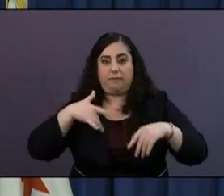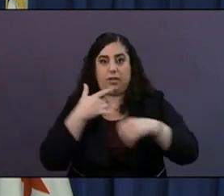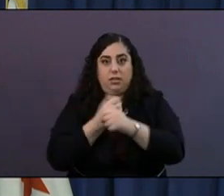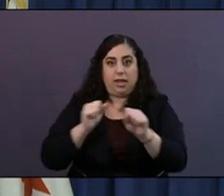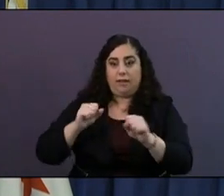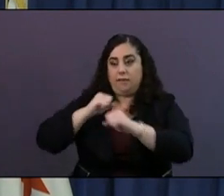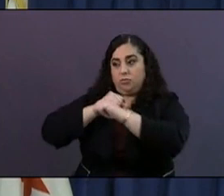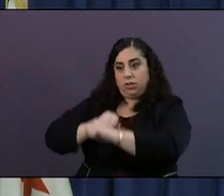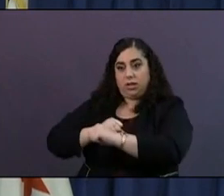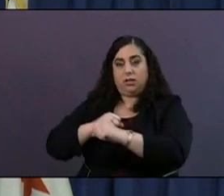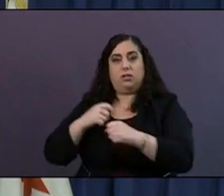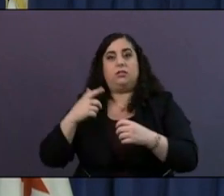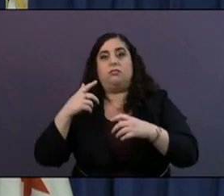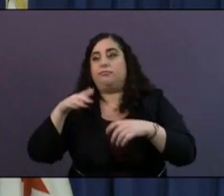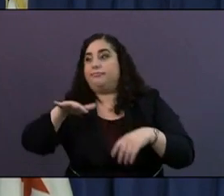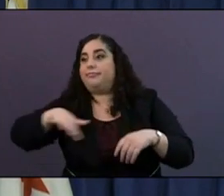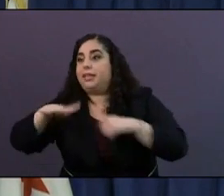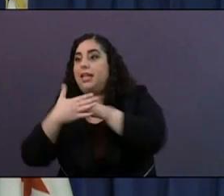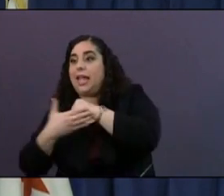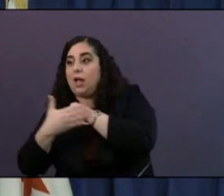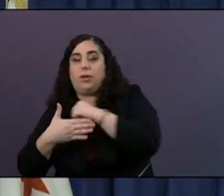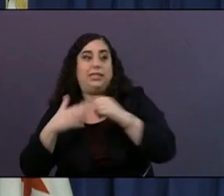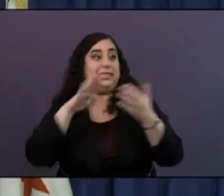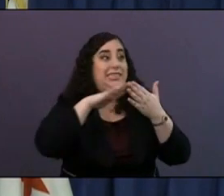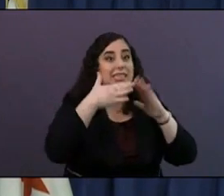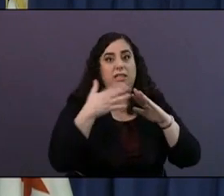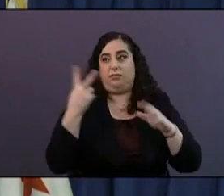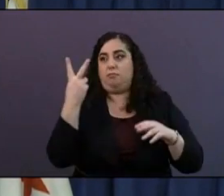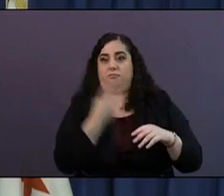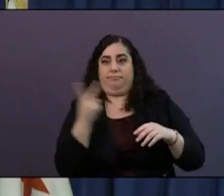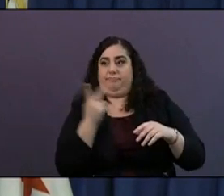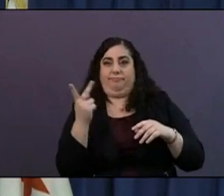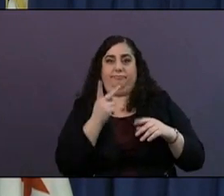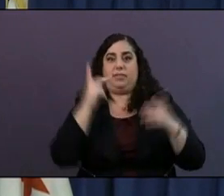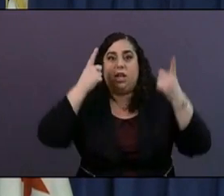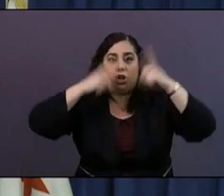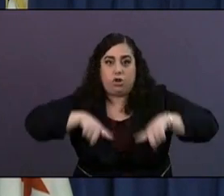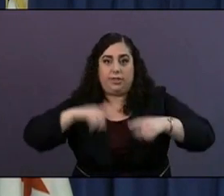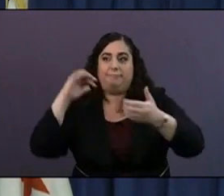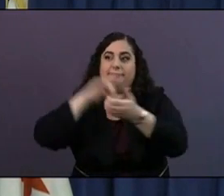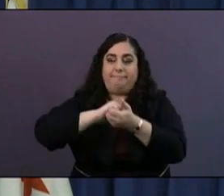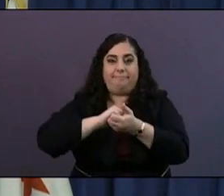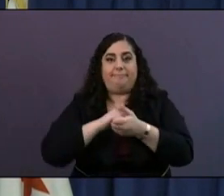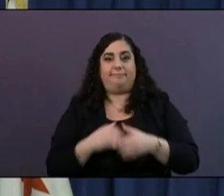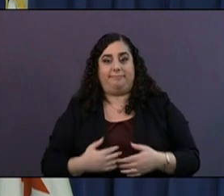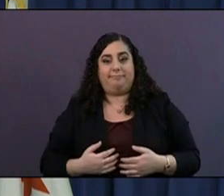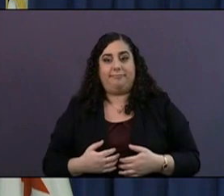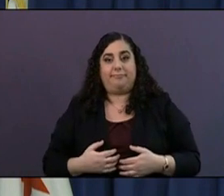together. And the next question comes from Kasia Grigorczyk with Fox 5. Hello, Kasia.